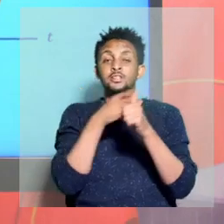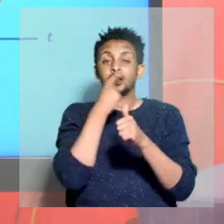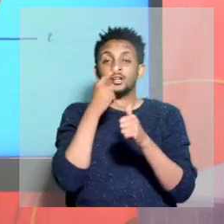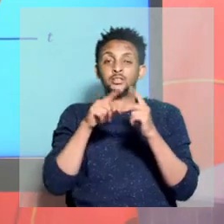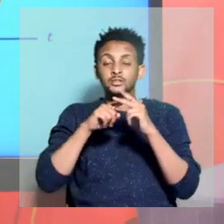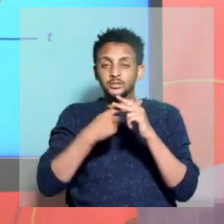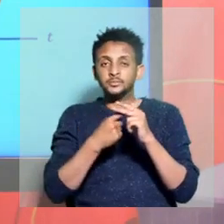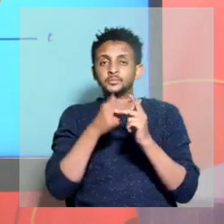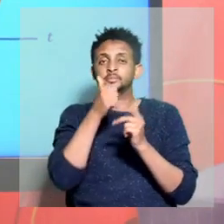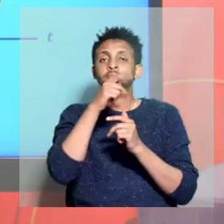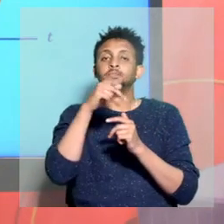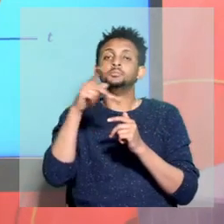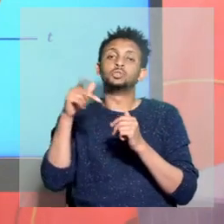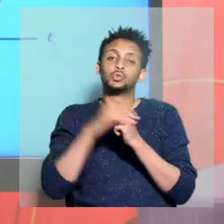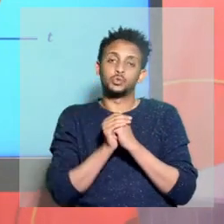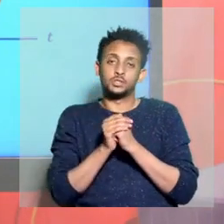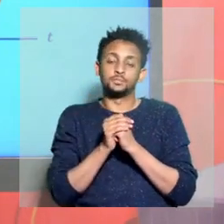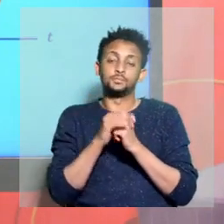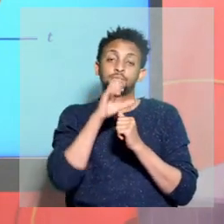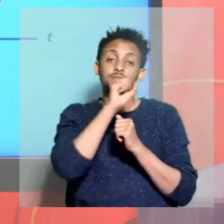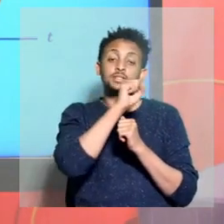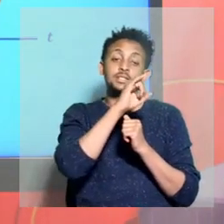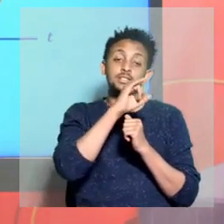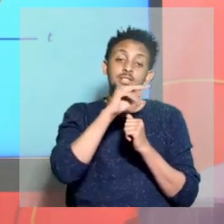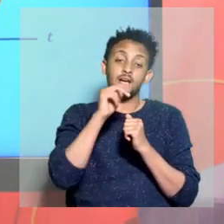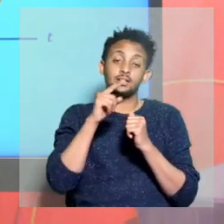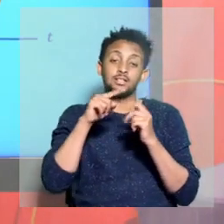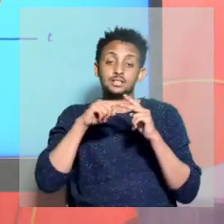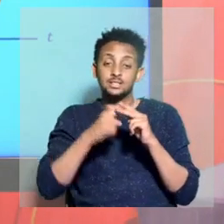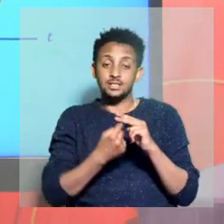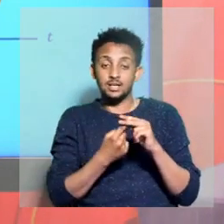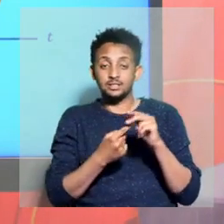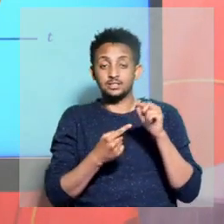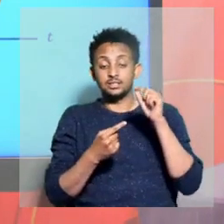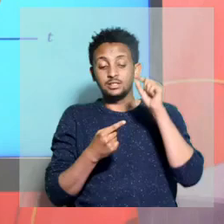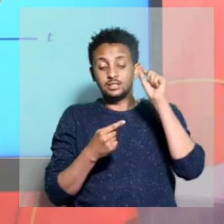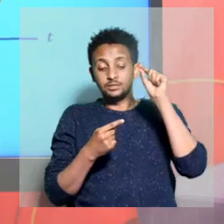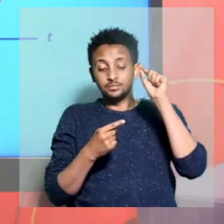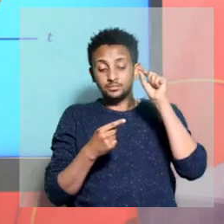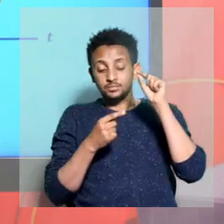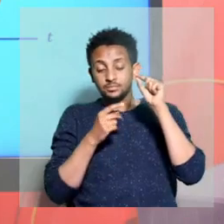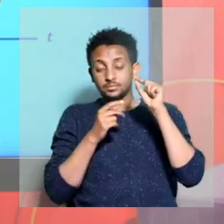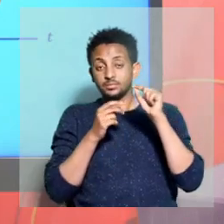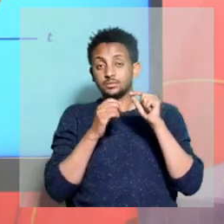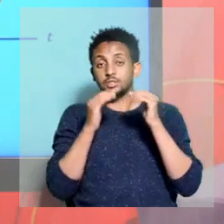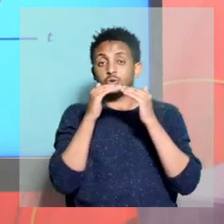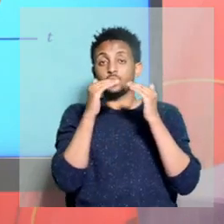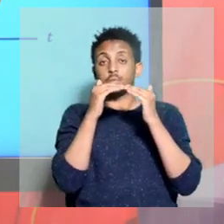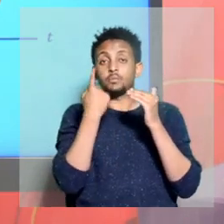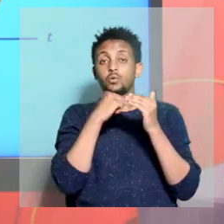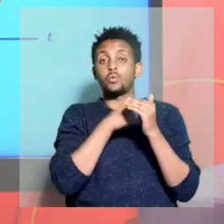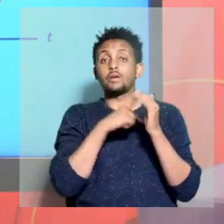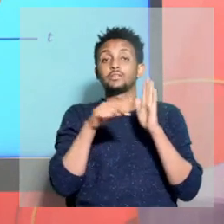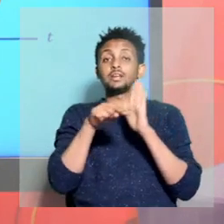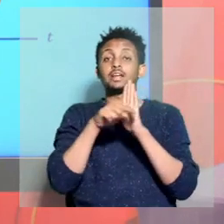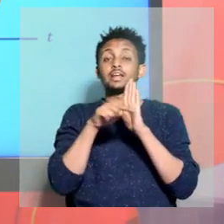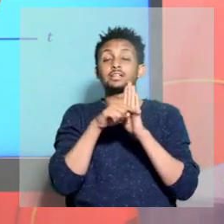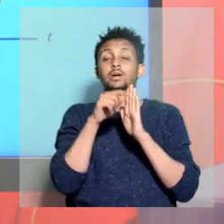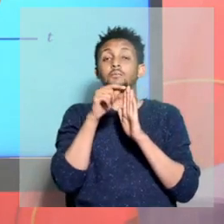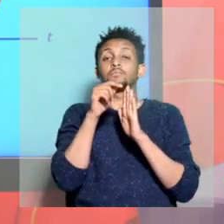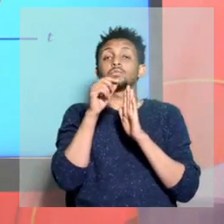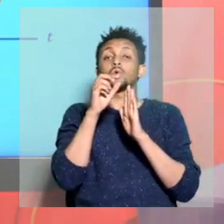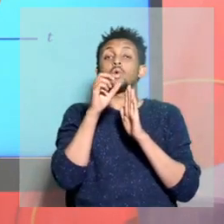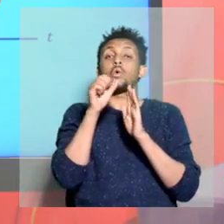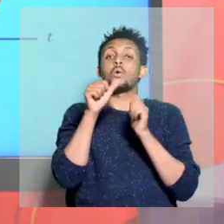positive amplitude. When it says sine, it starts from equilibrium position, but in front of it, you have a negative omega